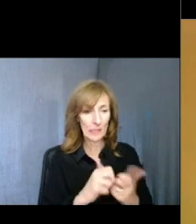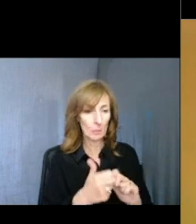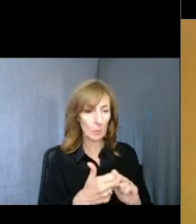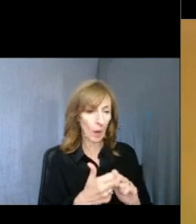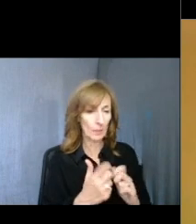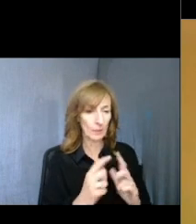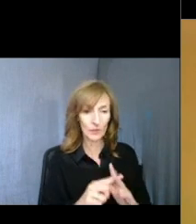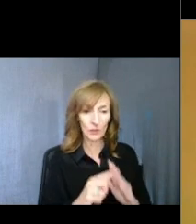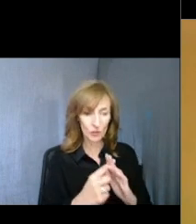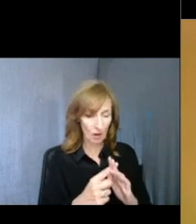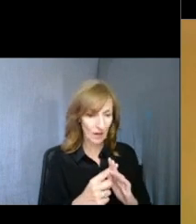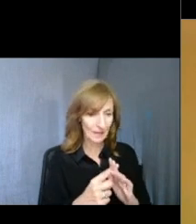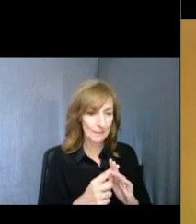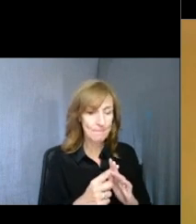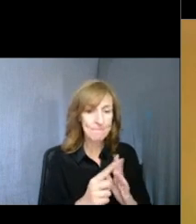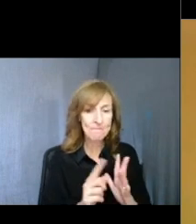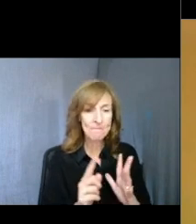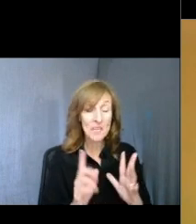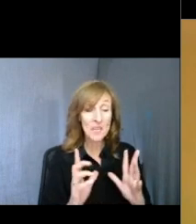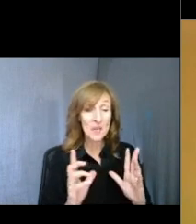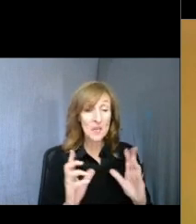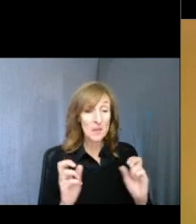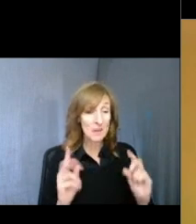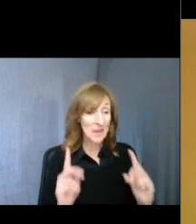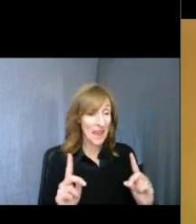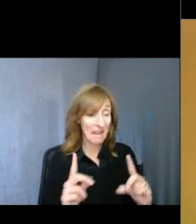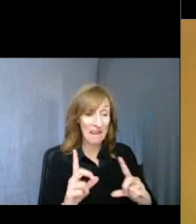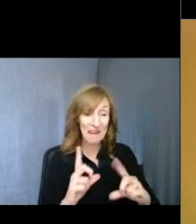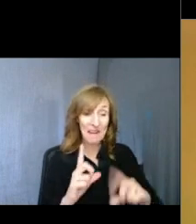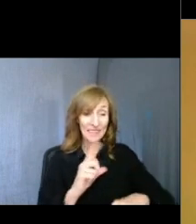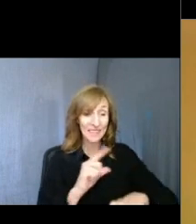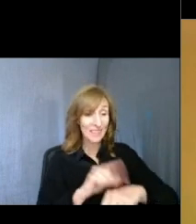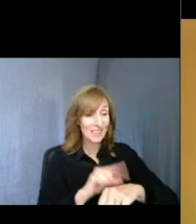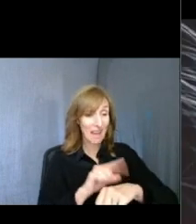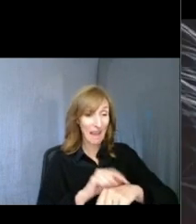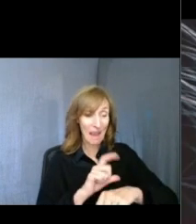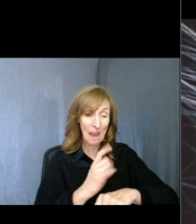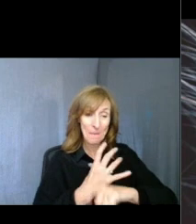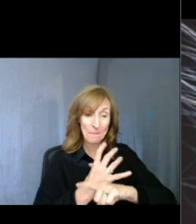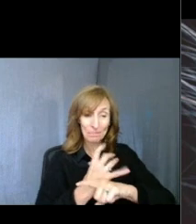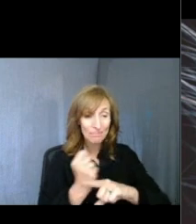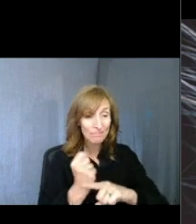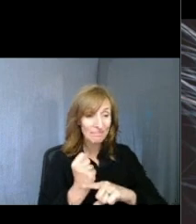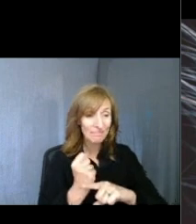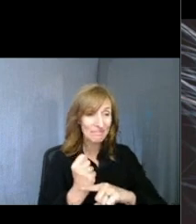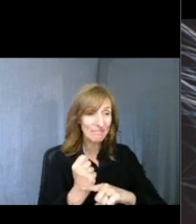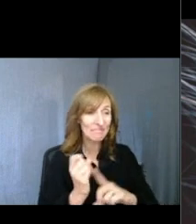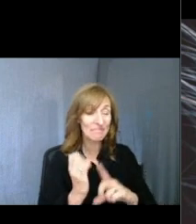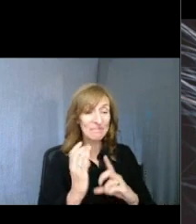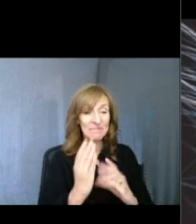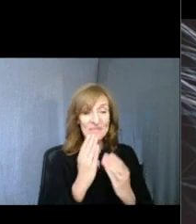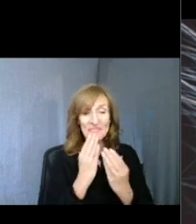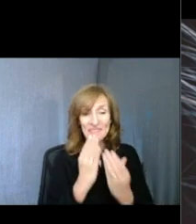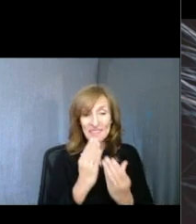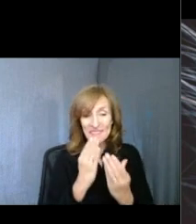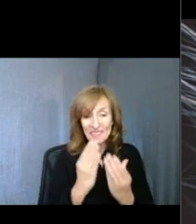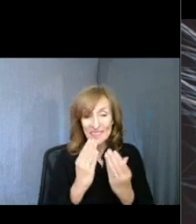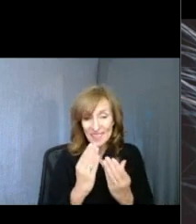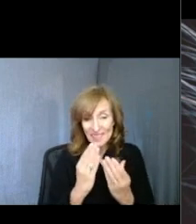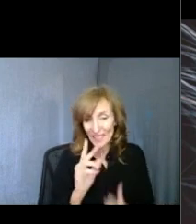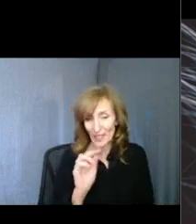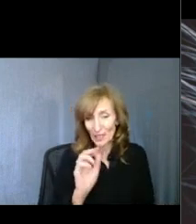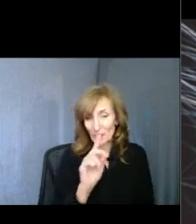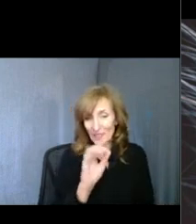have for today. So I want to thank first Dr. Kelly Diehl, our Senior Director of Science and